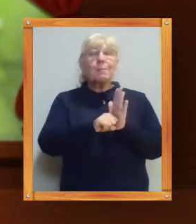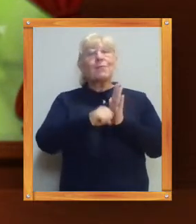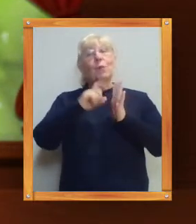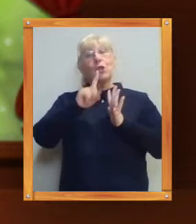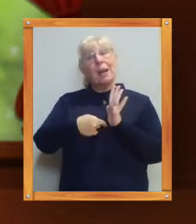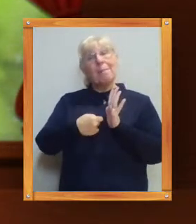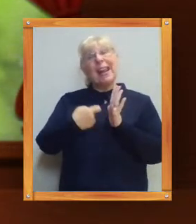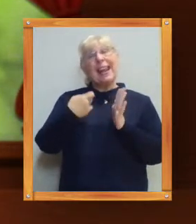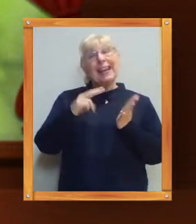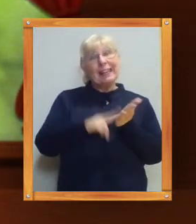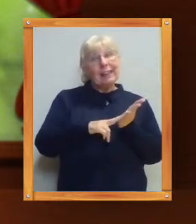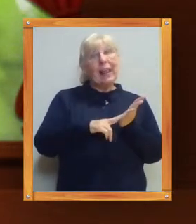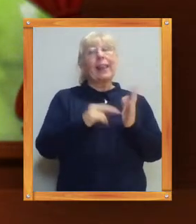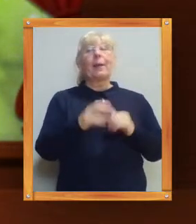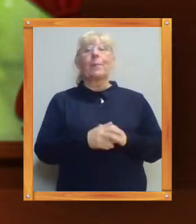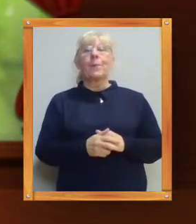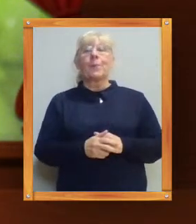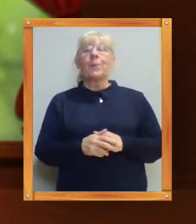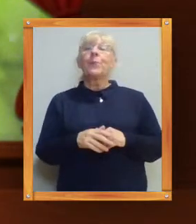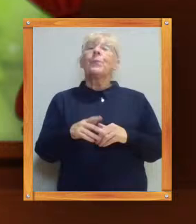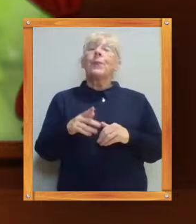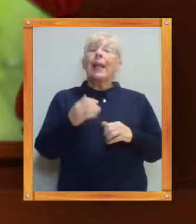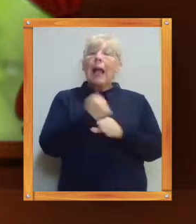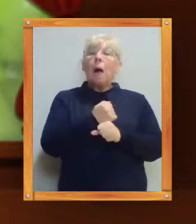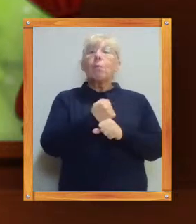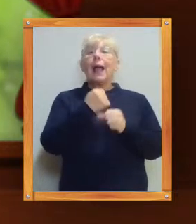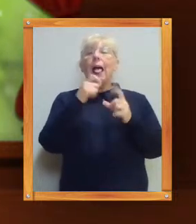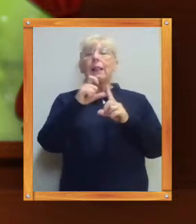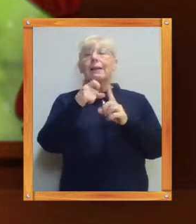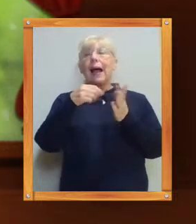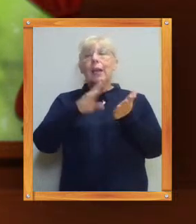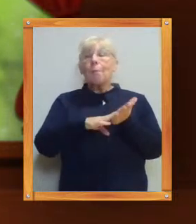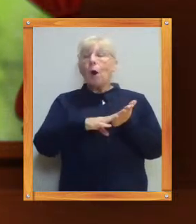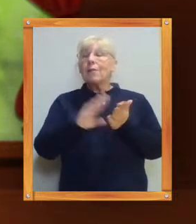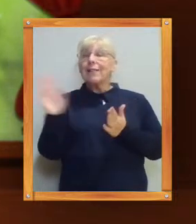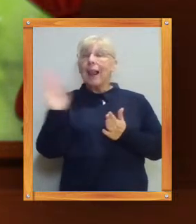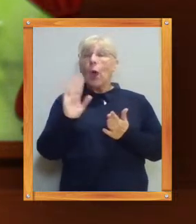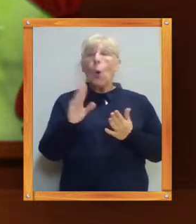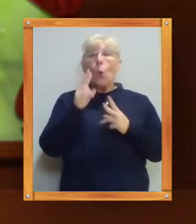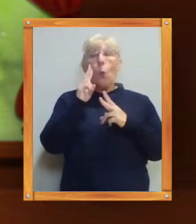to Gabrielle and Daniel Morris, watching from Neillsbrook Park